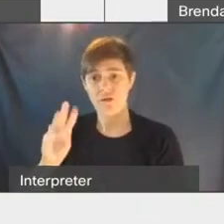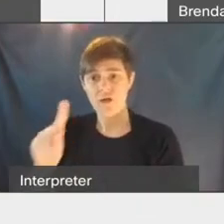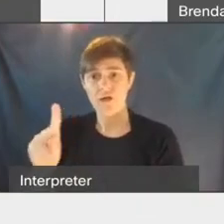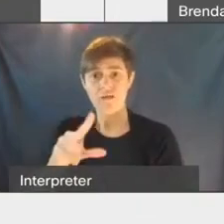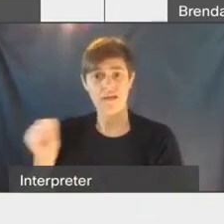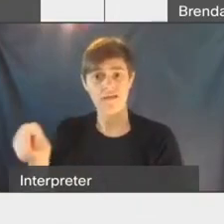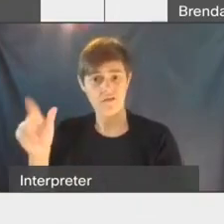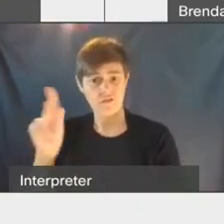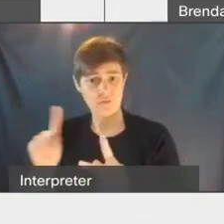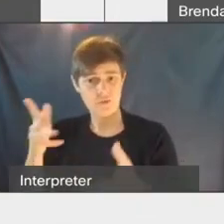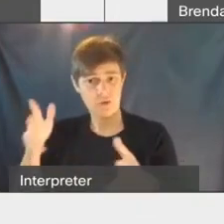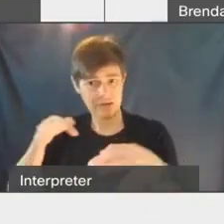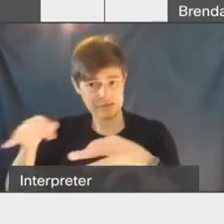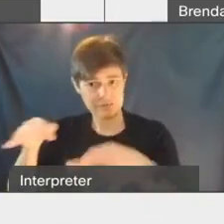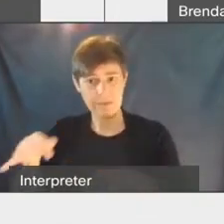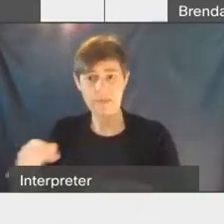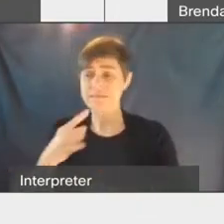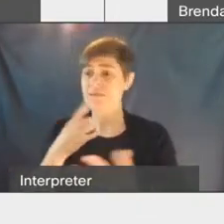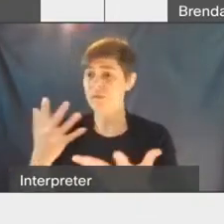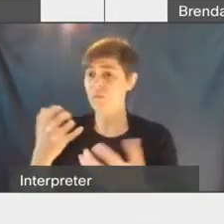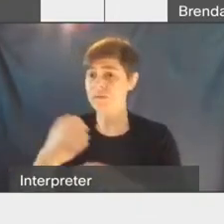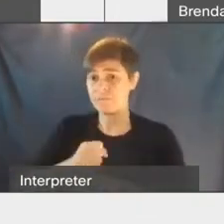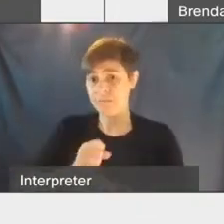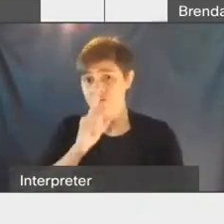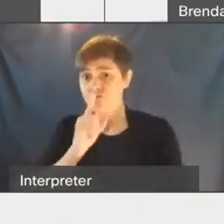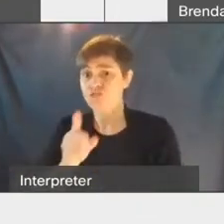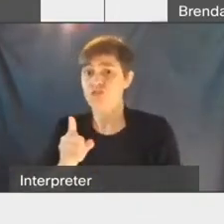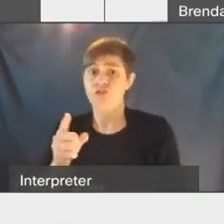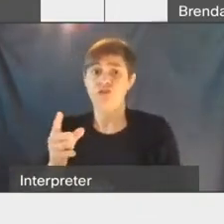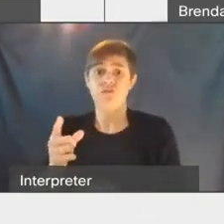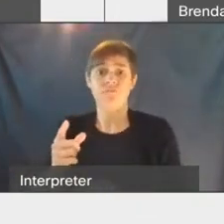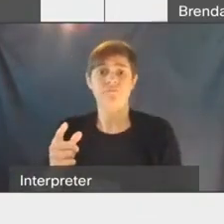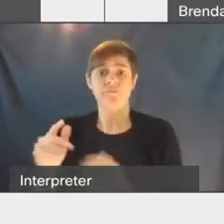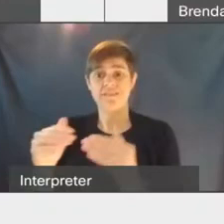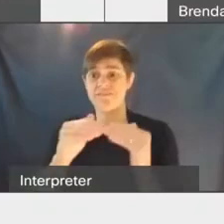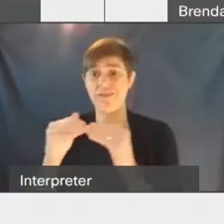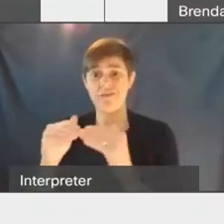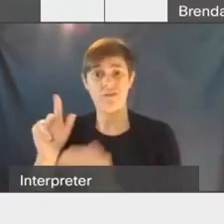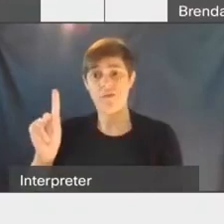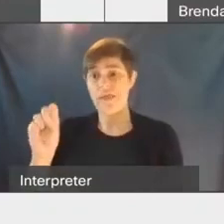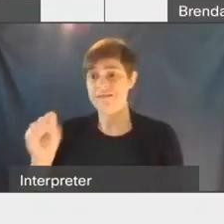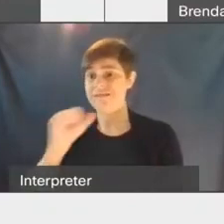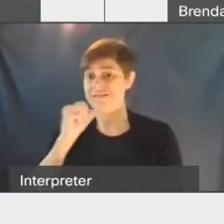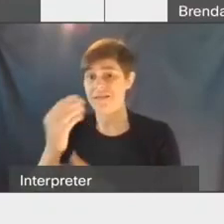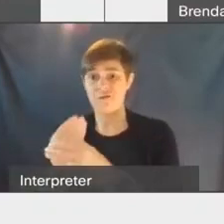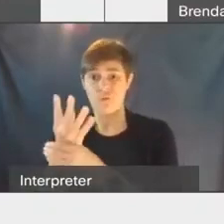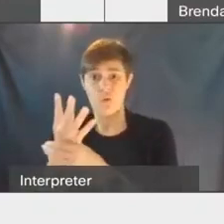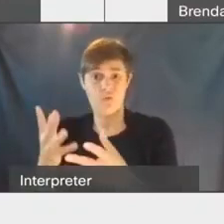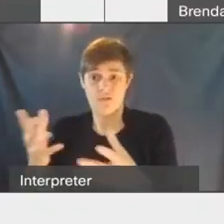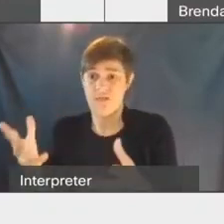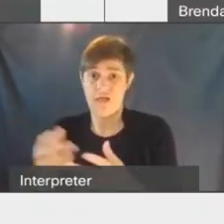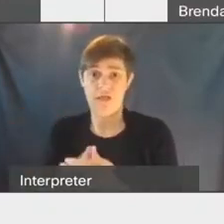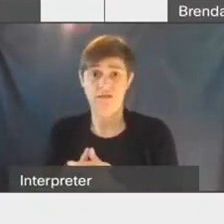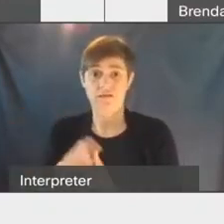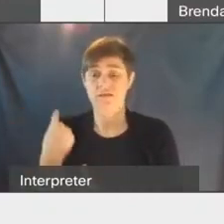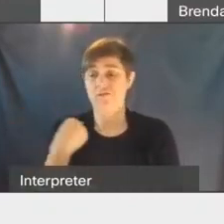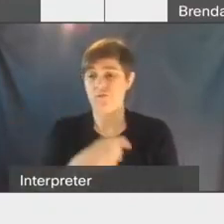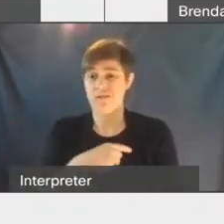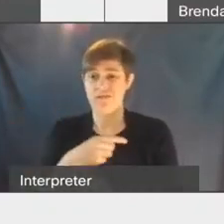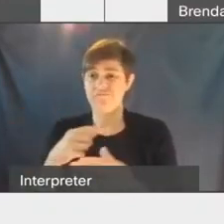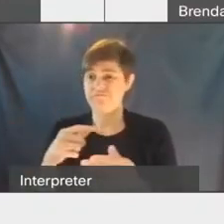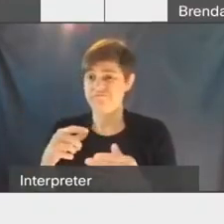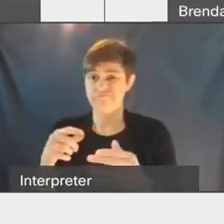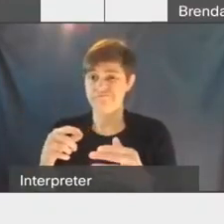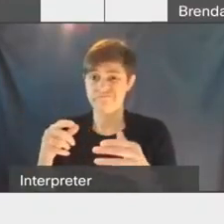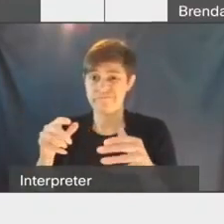points that I wanted to hit about making sure that, you know, just Kansas hasn't grown a lot over the last decade. We're a relatively slow growing state.